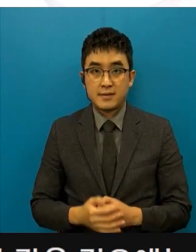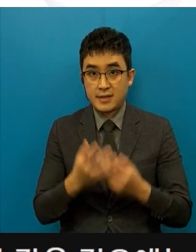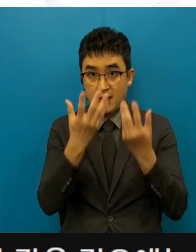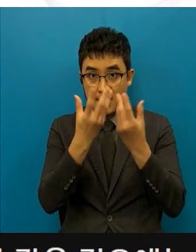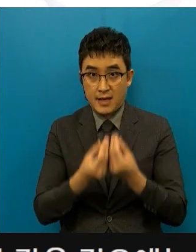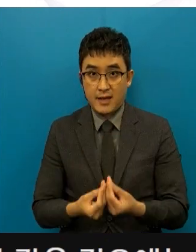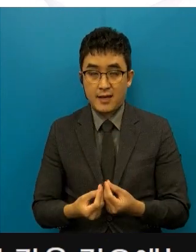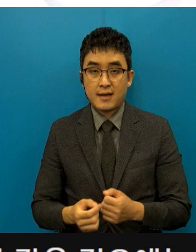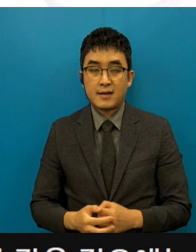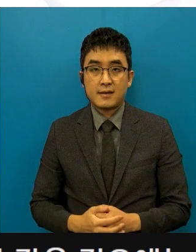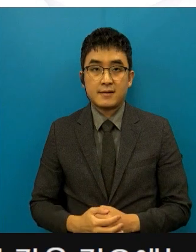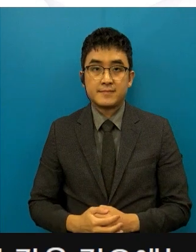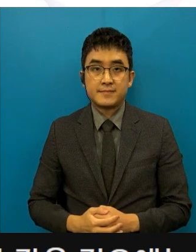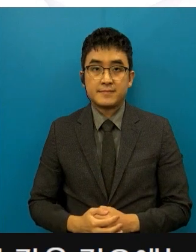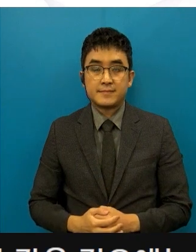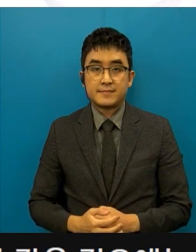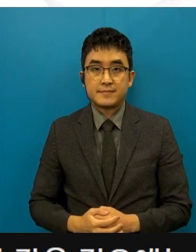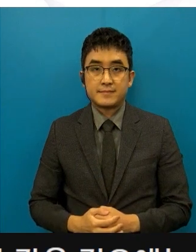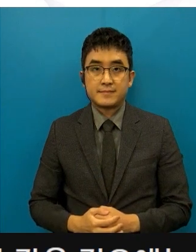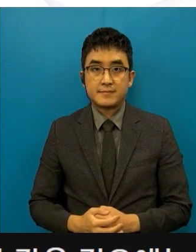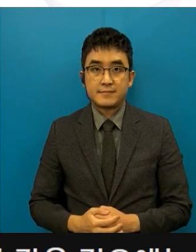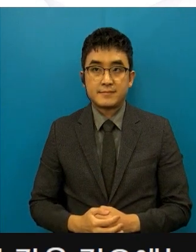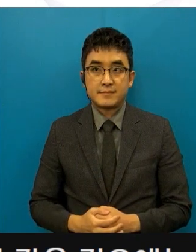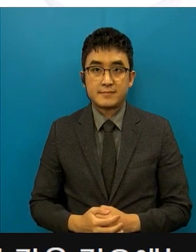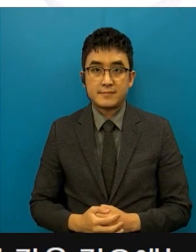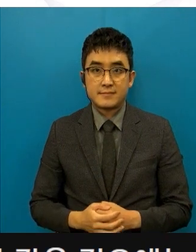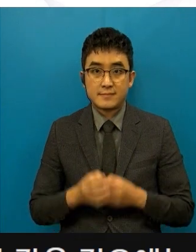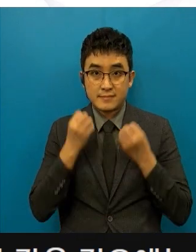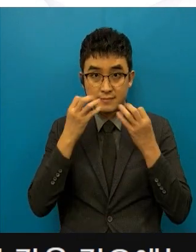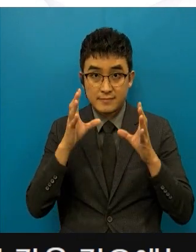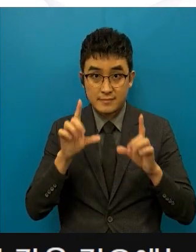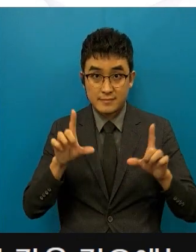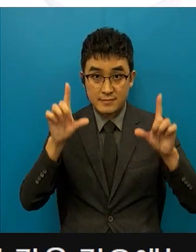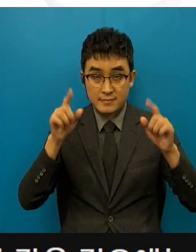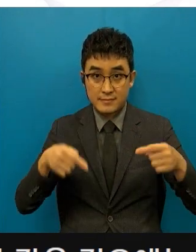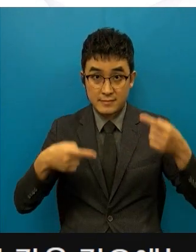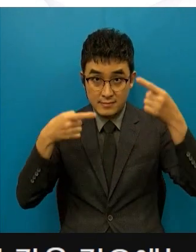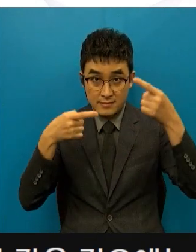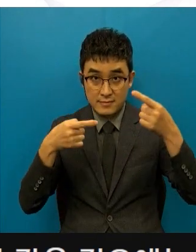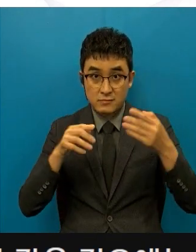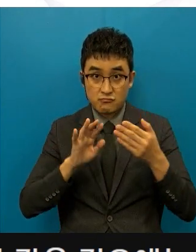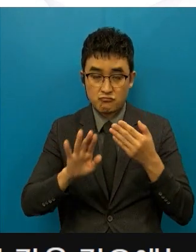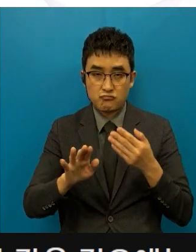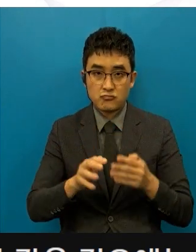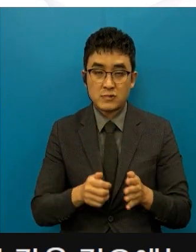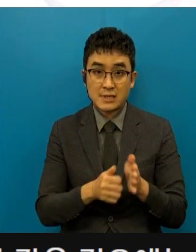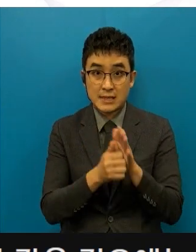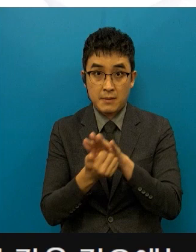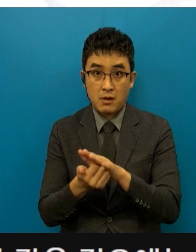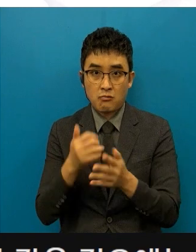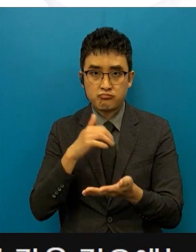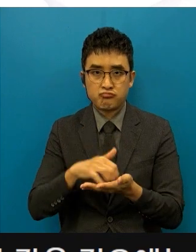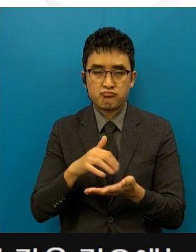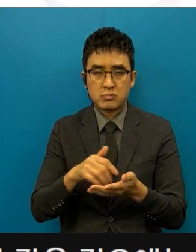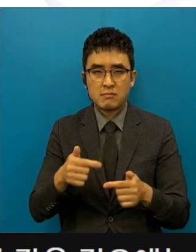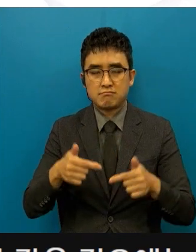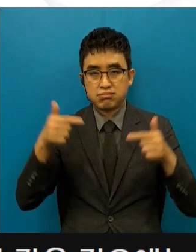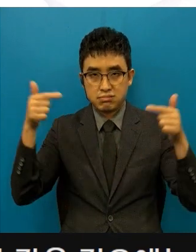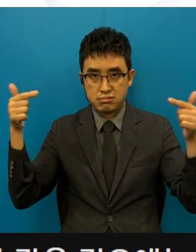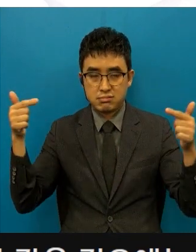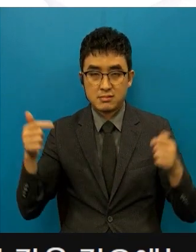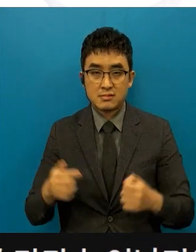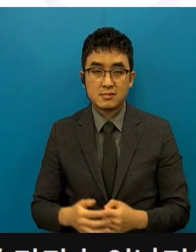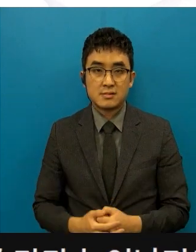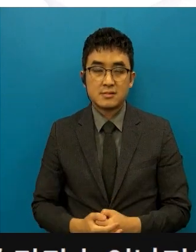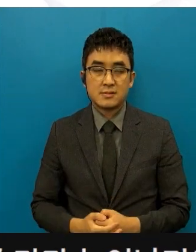different action, so that they face a number of deaths, increase usually in the year. And the